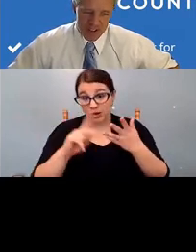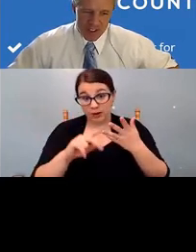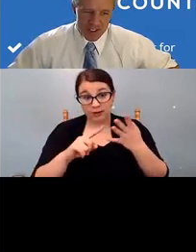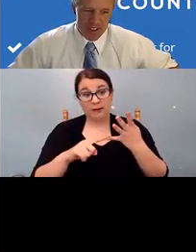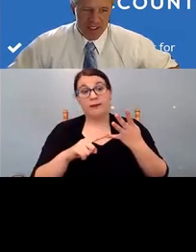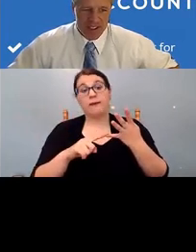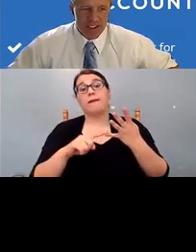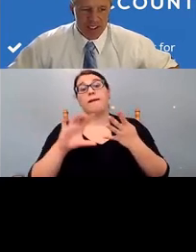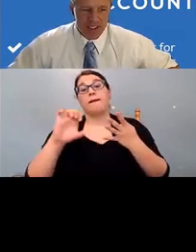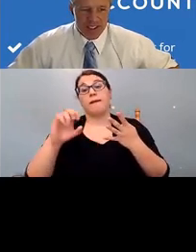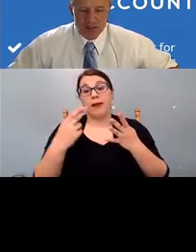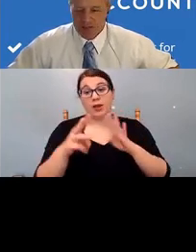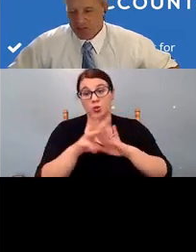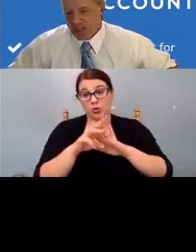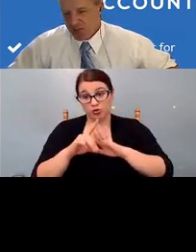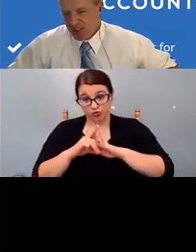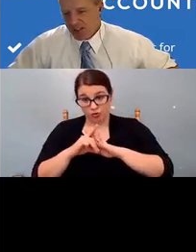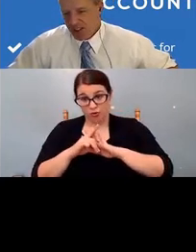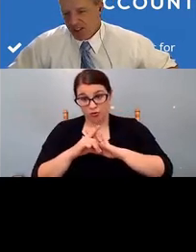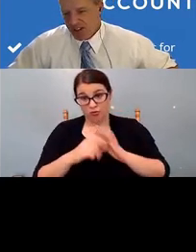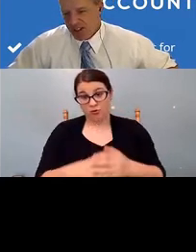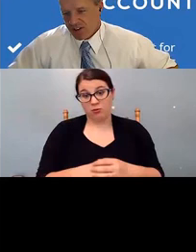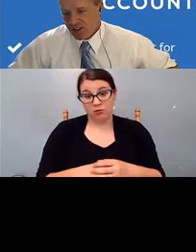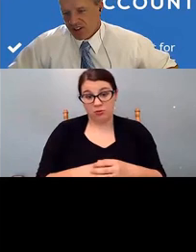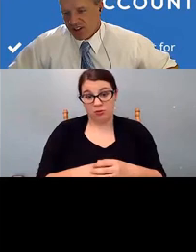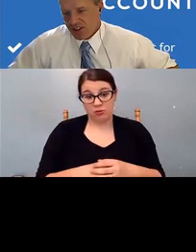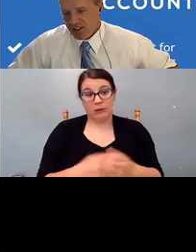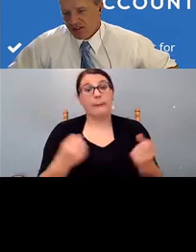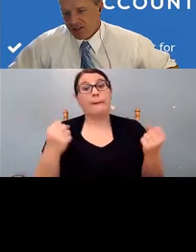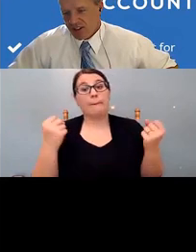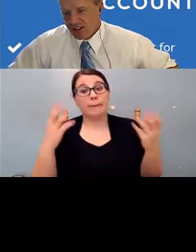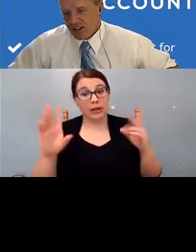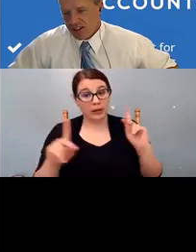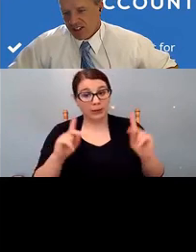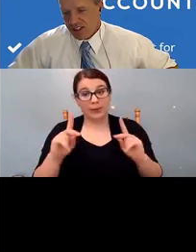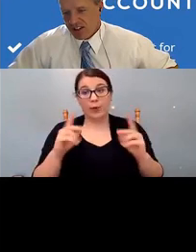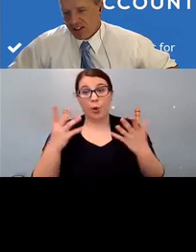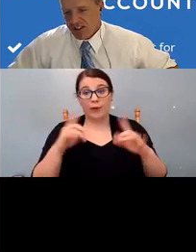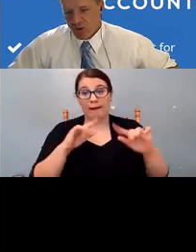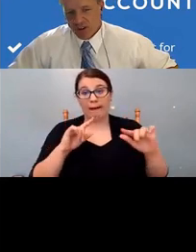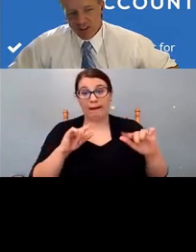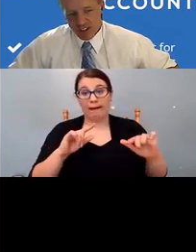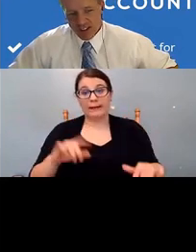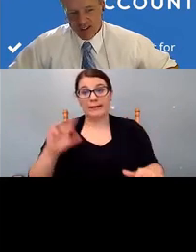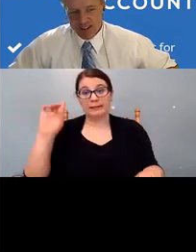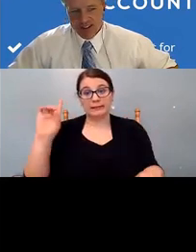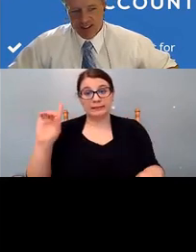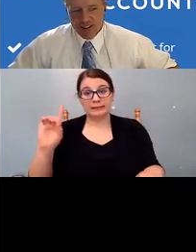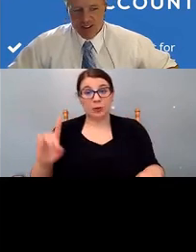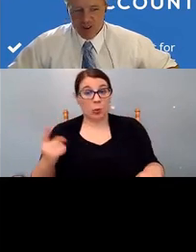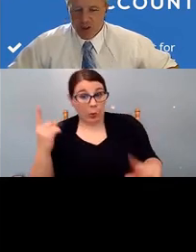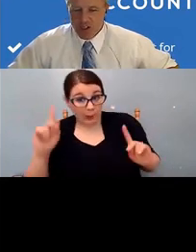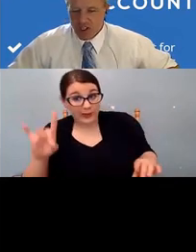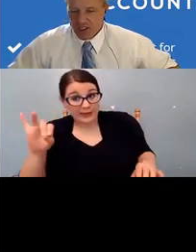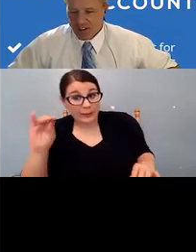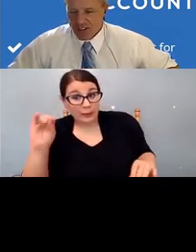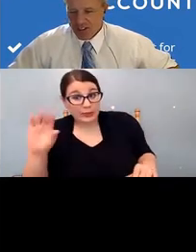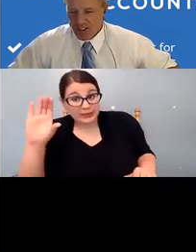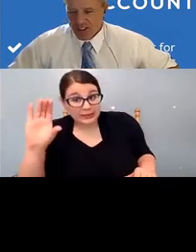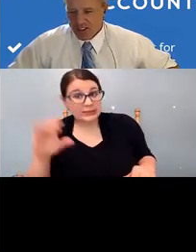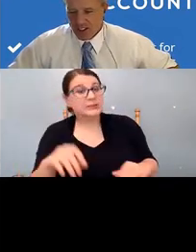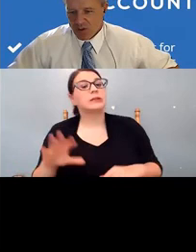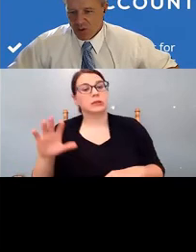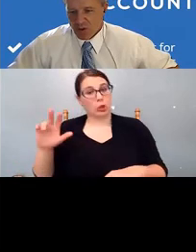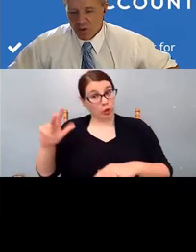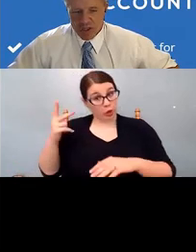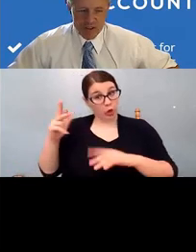relatively easy. And I'm seeing a lot of the answers there, a lot of D's. I did see one C. Third-party check is